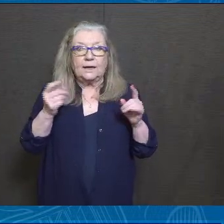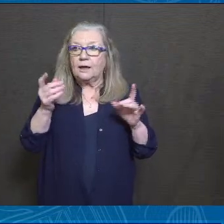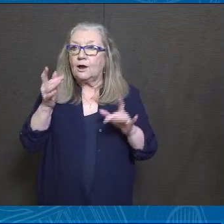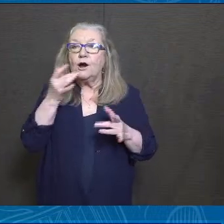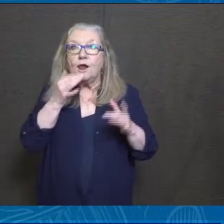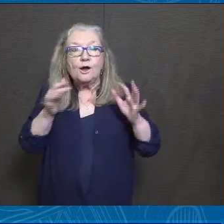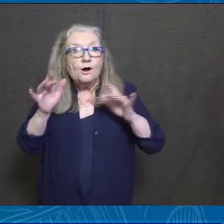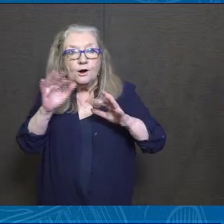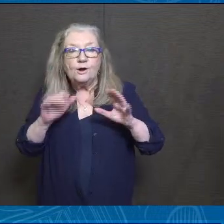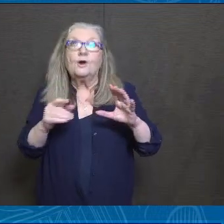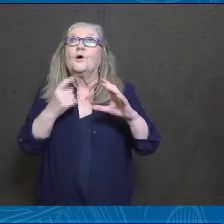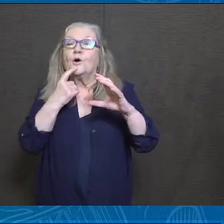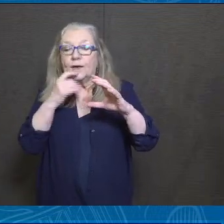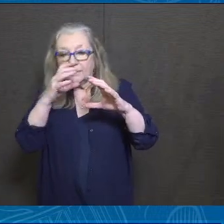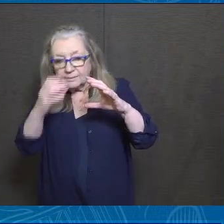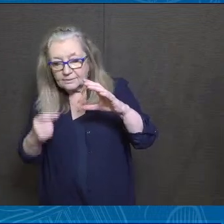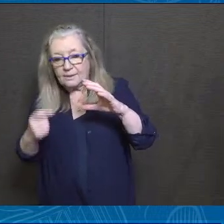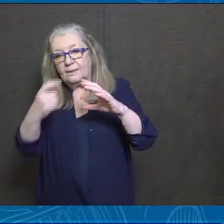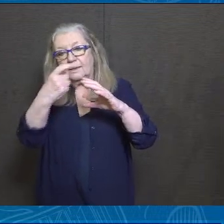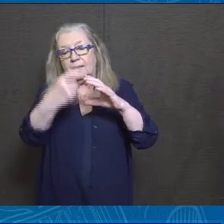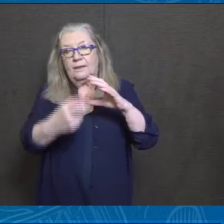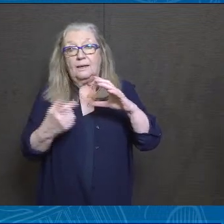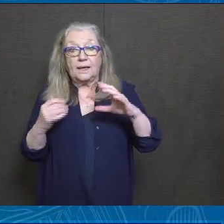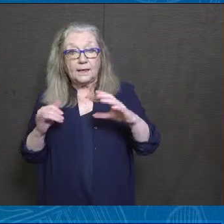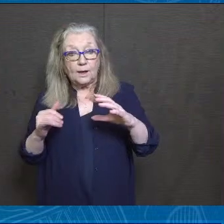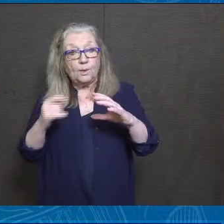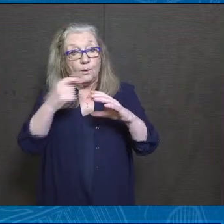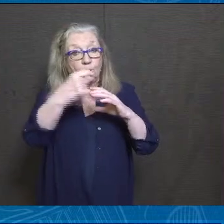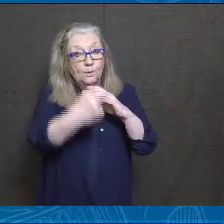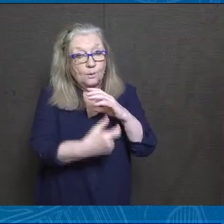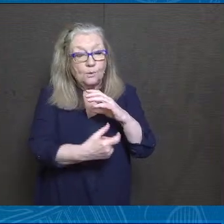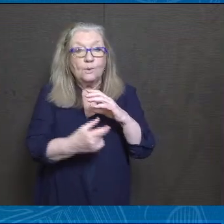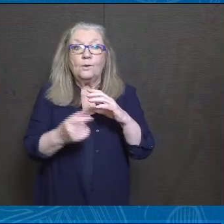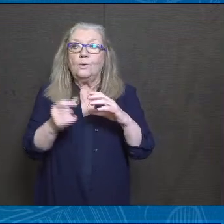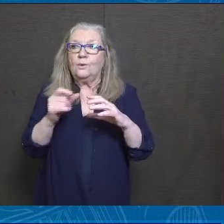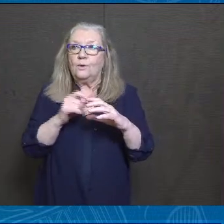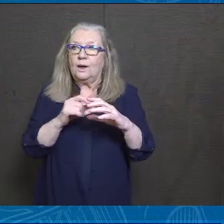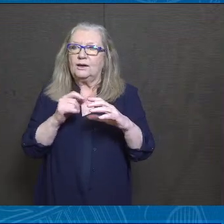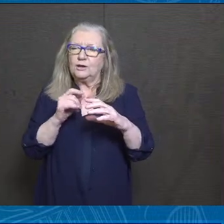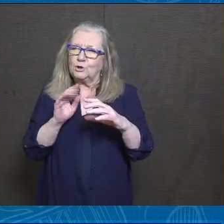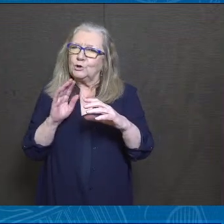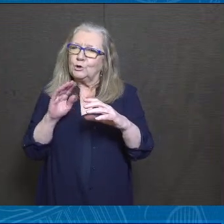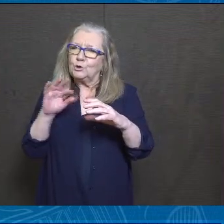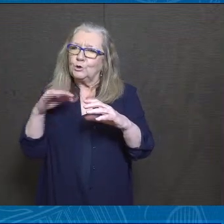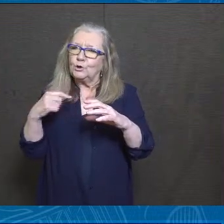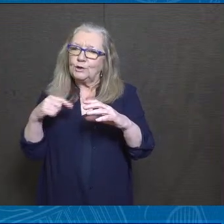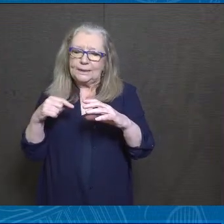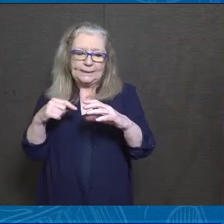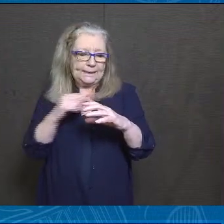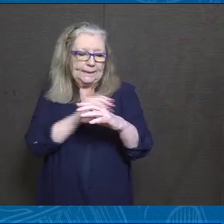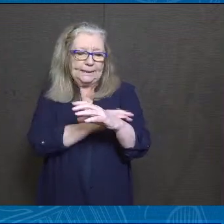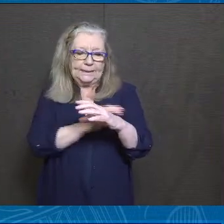red, yellow, and I think it's more like a shade of green, lighter shade of green.